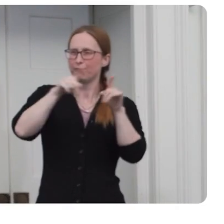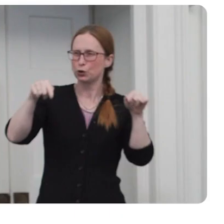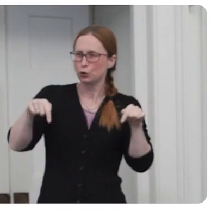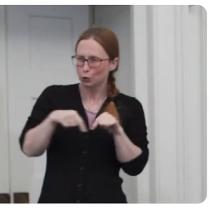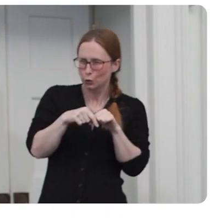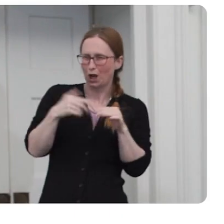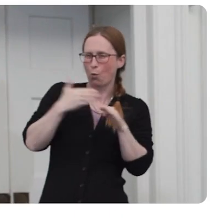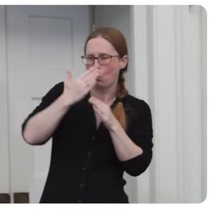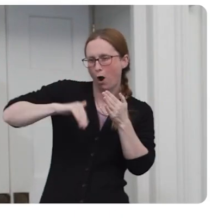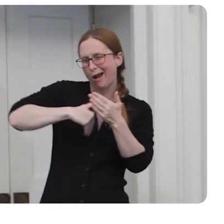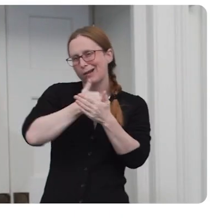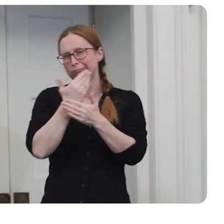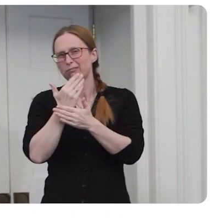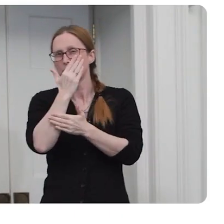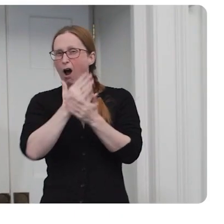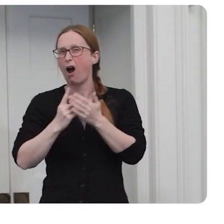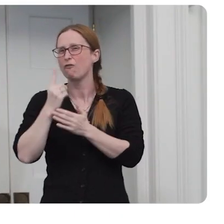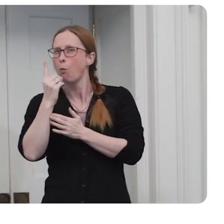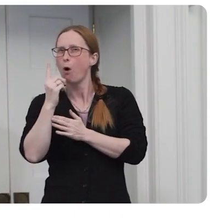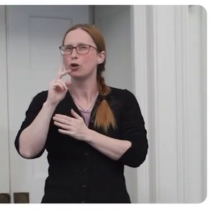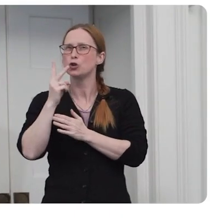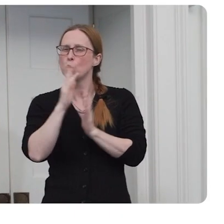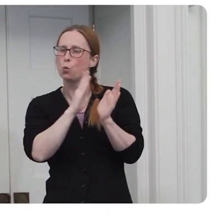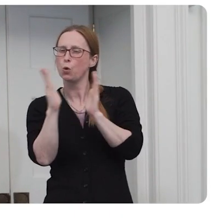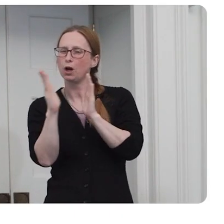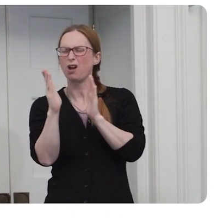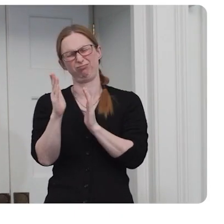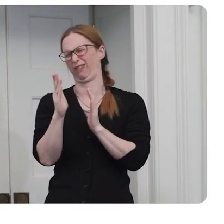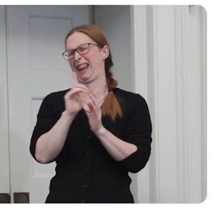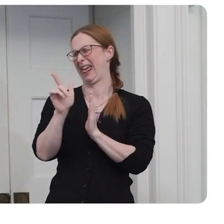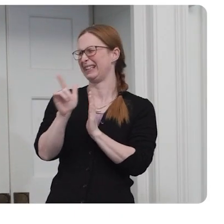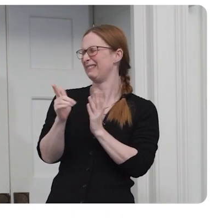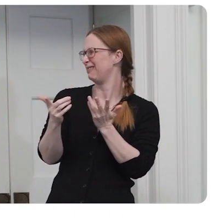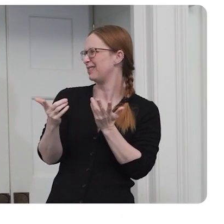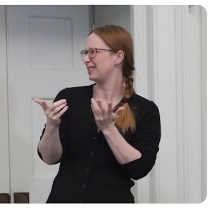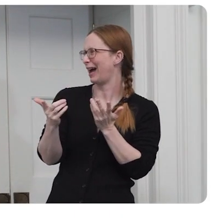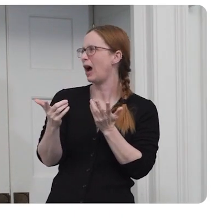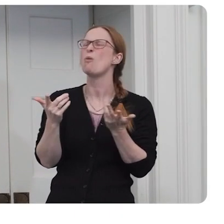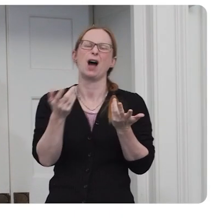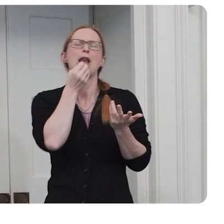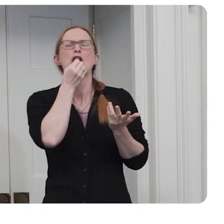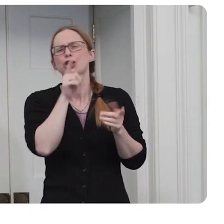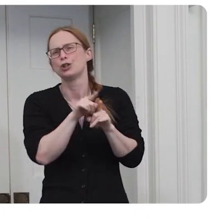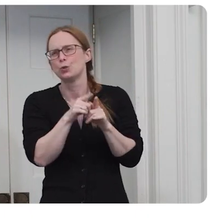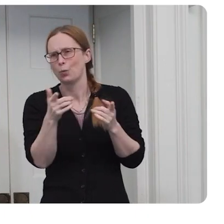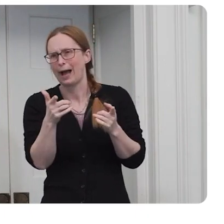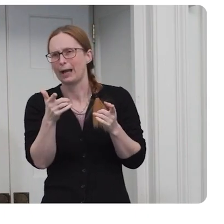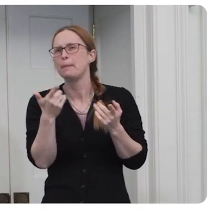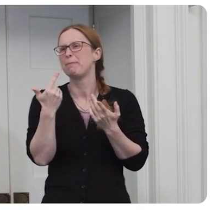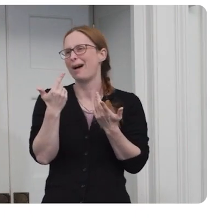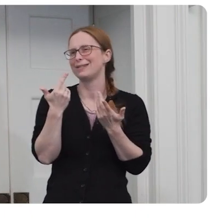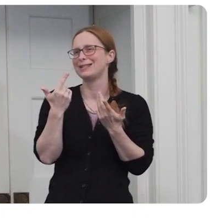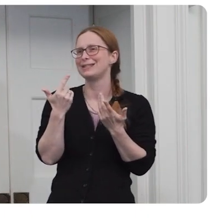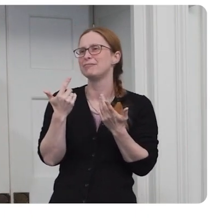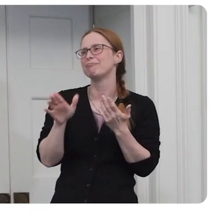you usually do till about 1:30, 2 o'clock, don't you? Later than that. Well, you normally come in for lunch. Yeah,